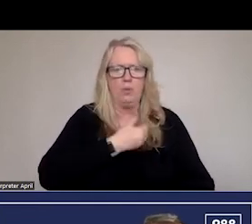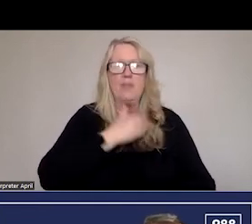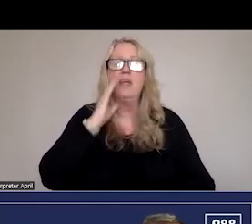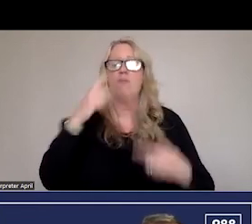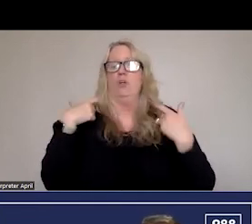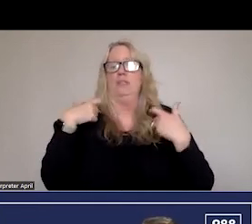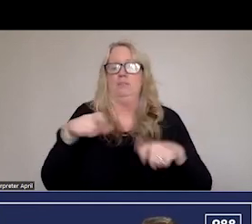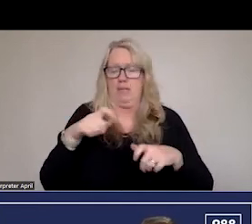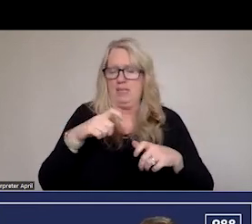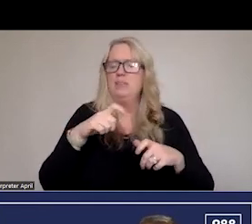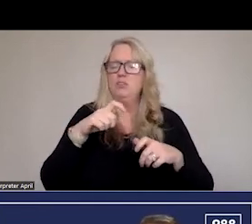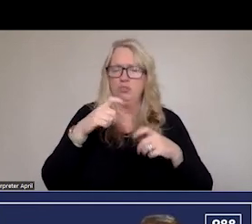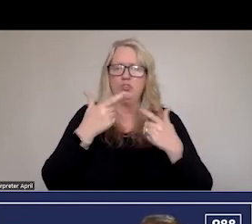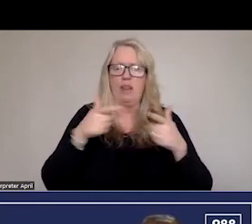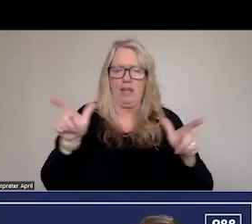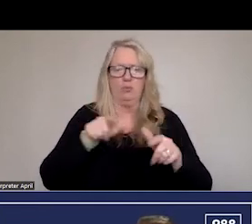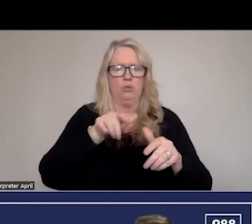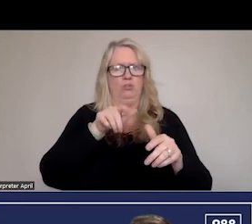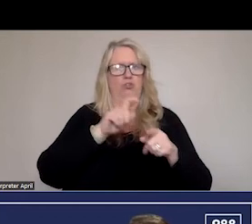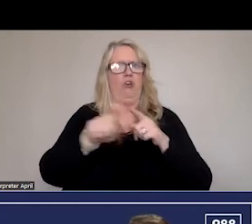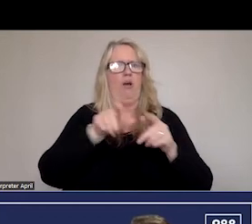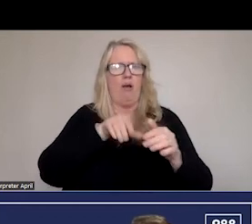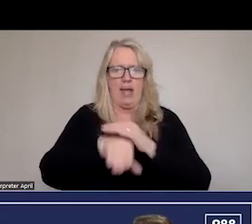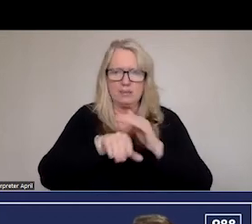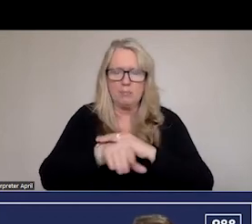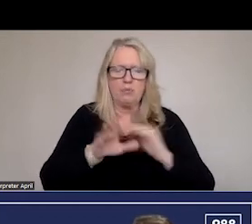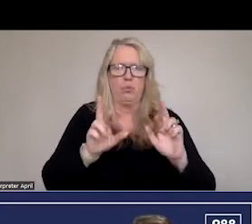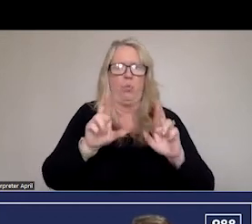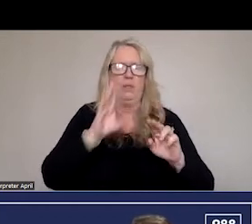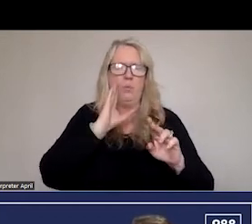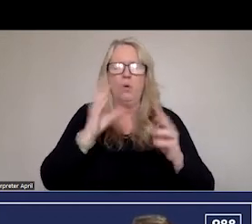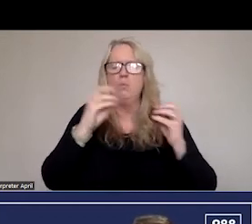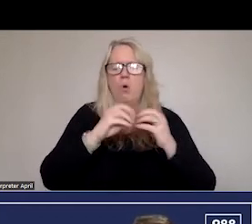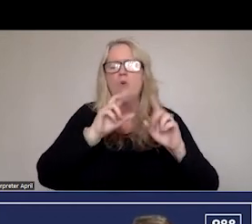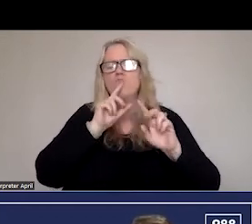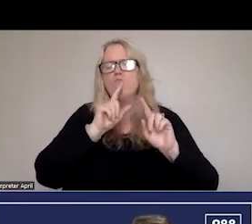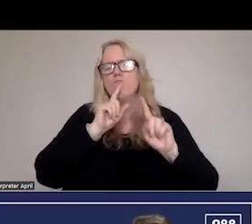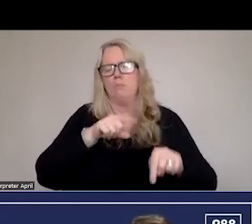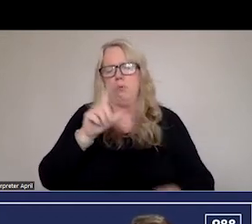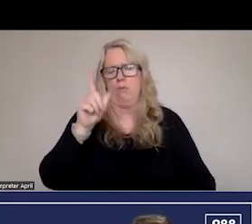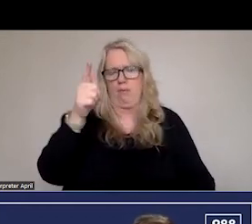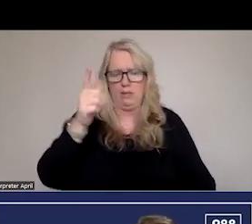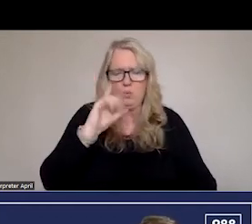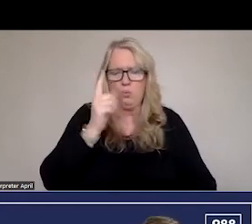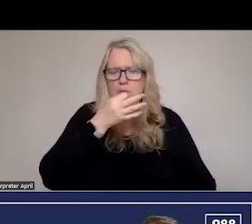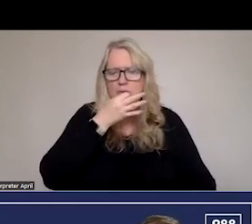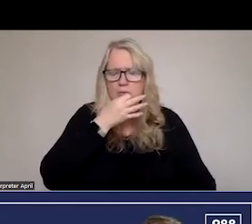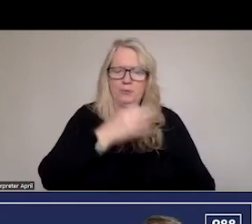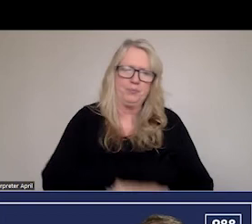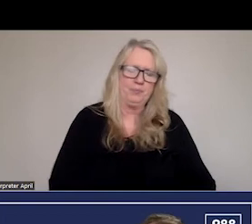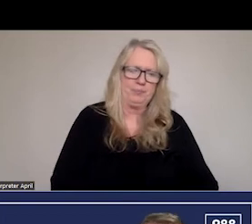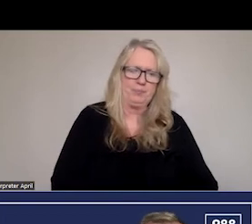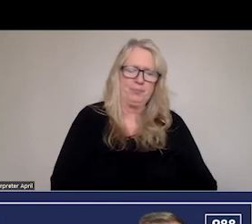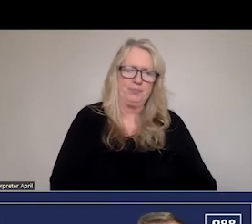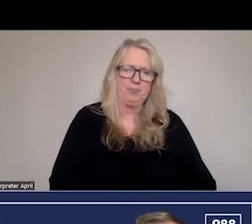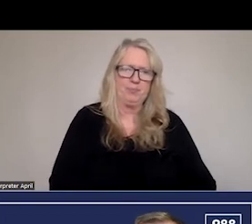call access. And so hopefully be able to report out on that a little bit more coming soon. With respect